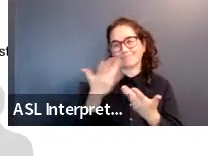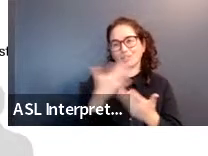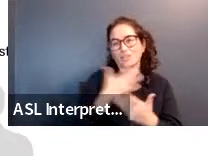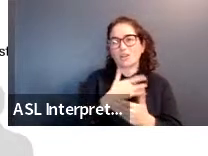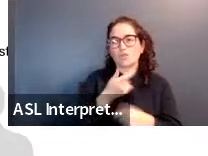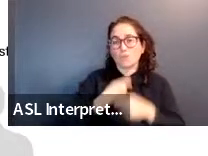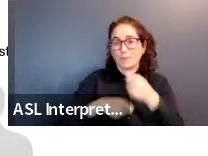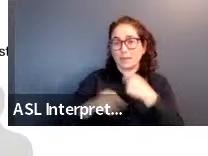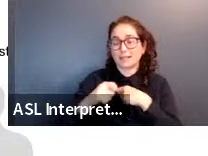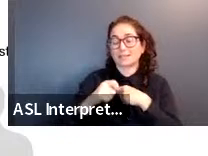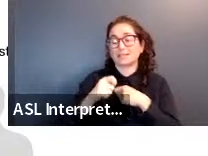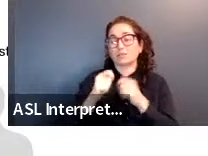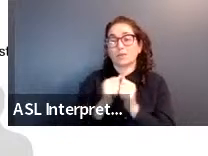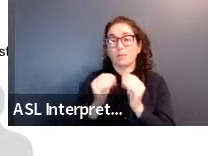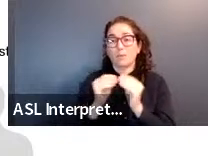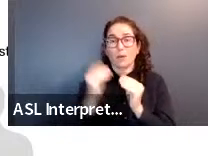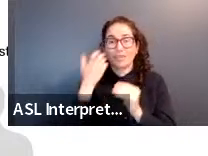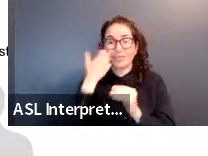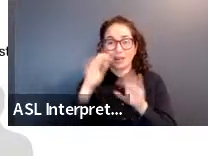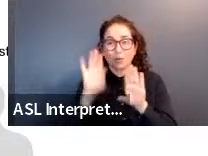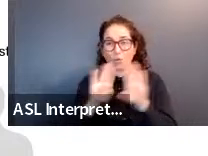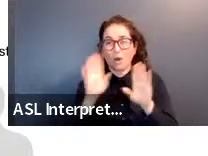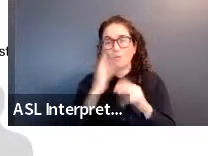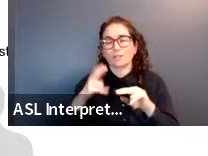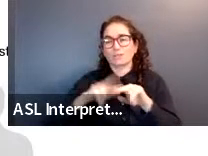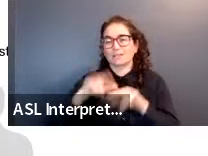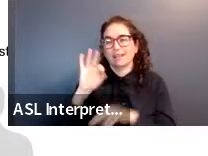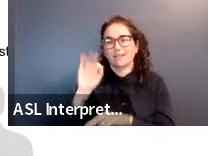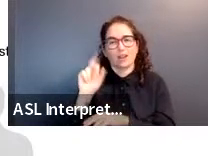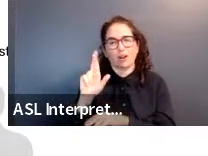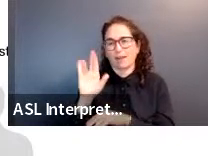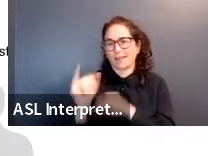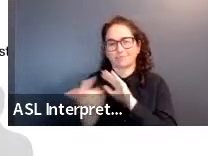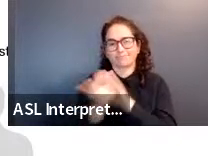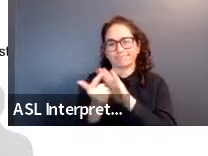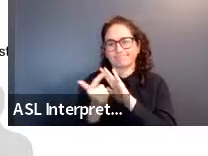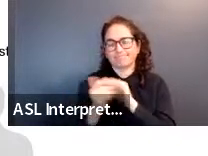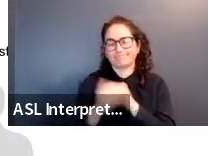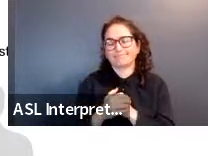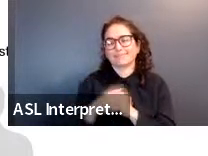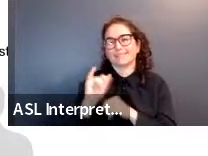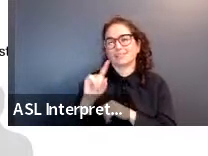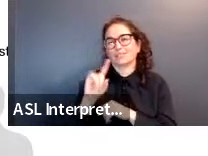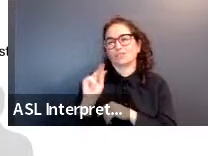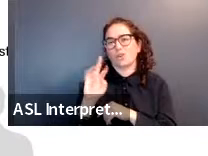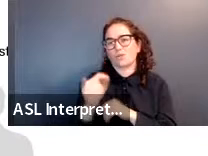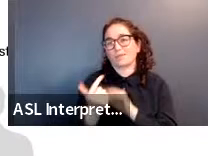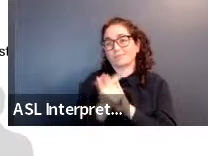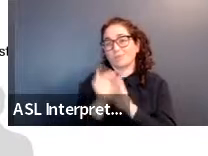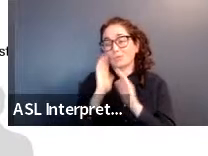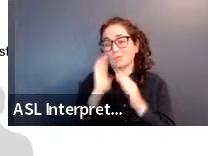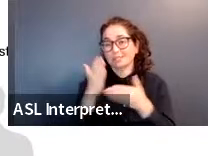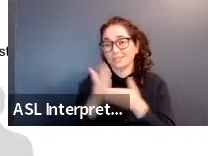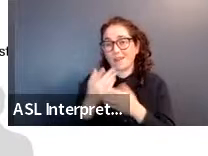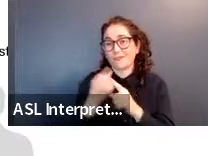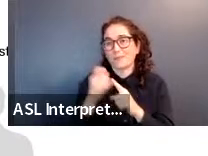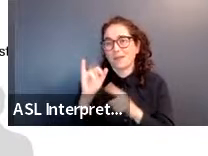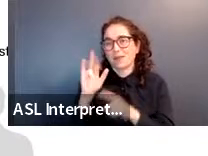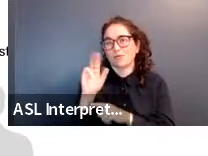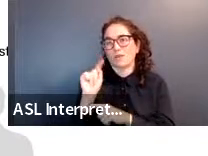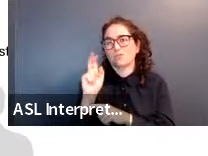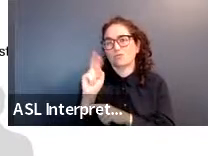with a thicker one would increase your FAR, which is not allowed. This zoning prohibition stops the retrofit dead in its